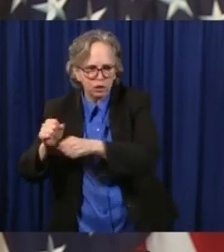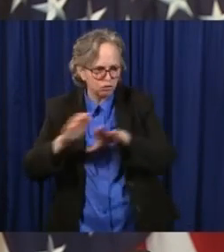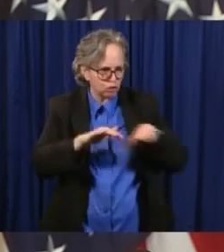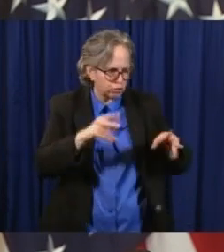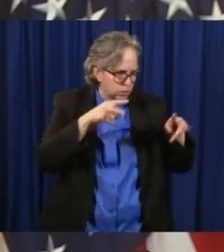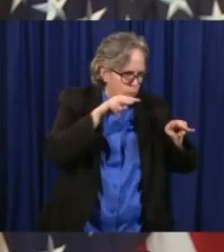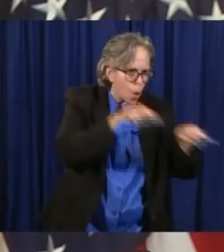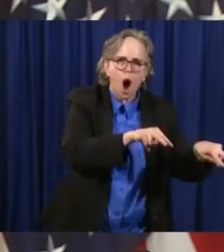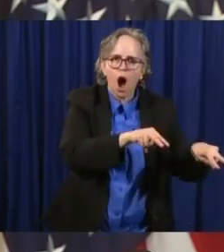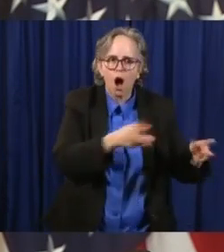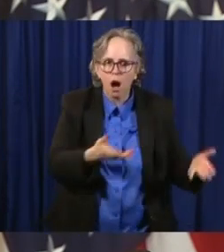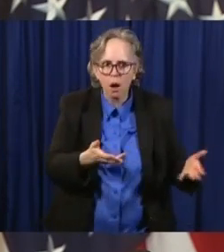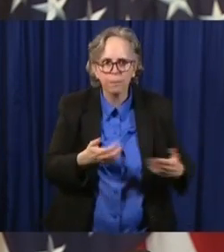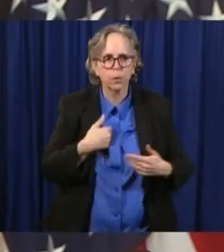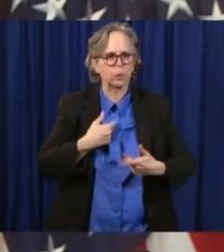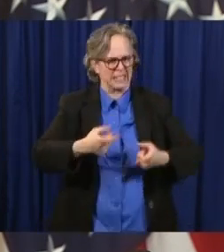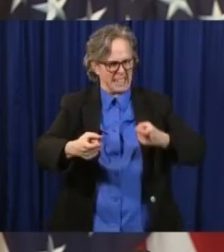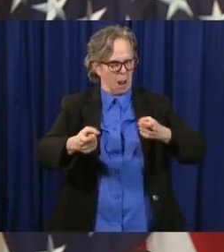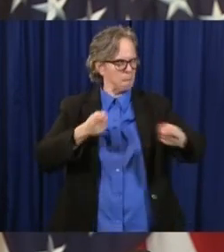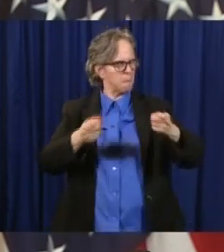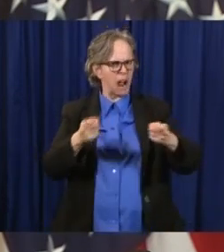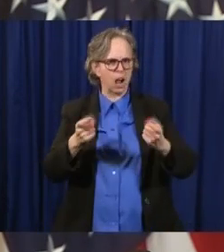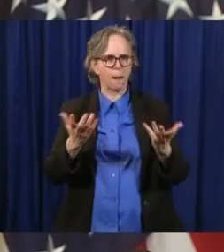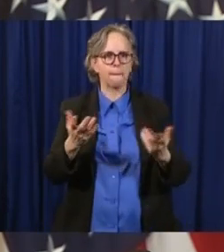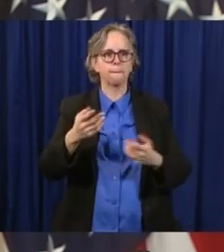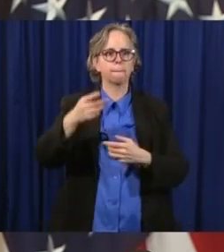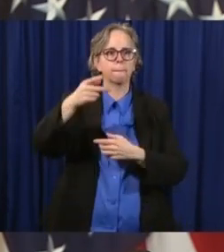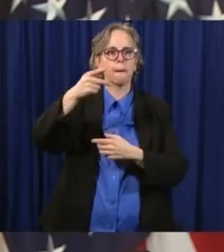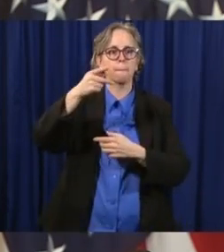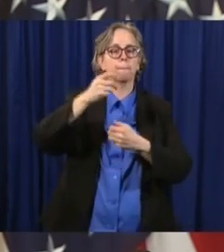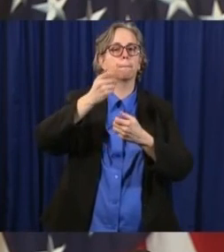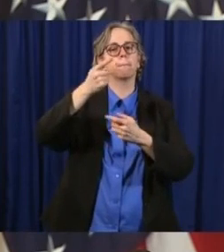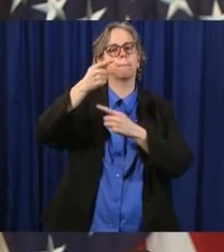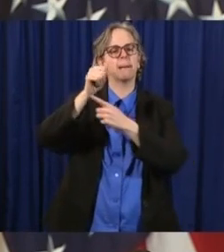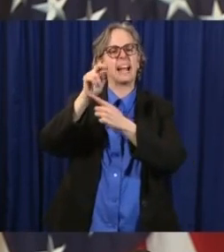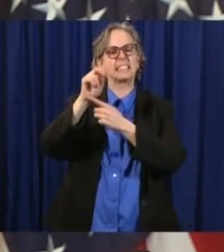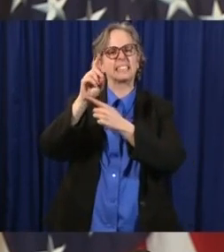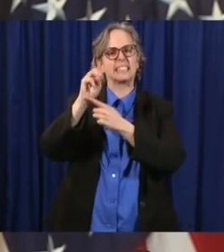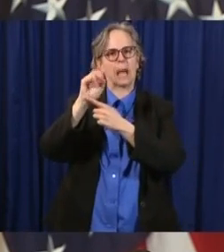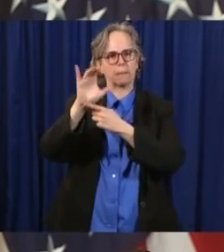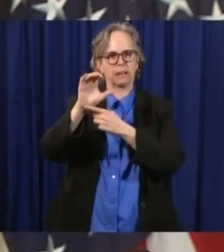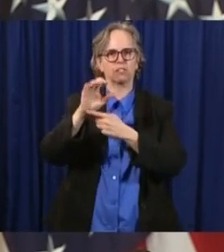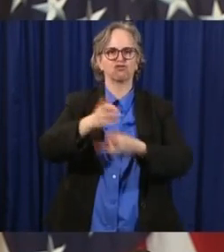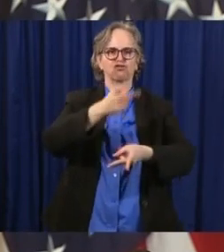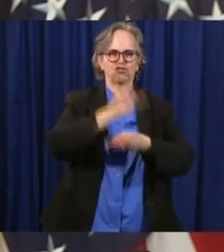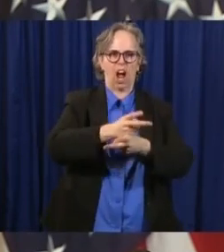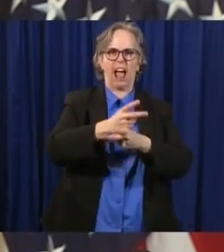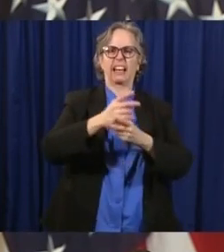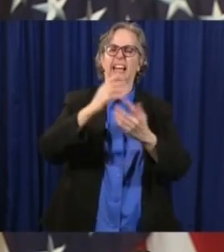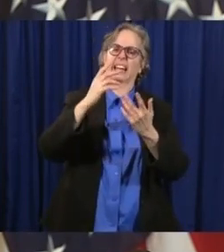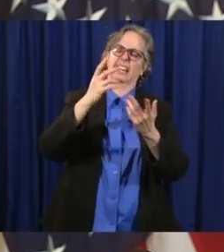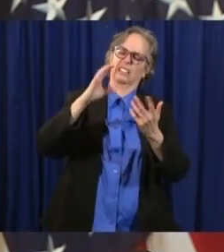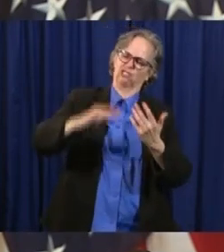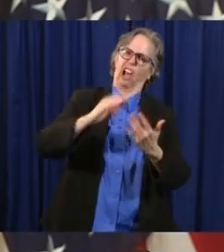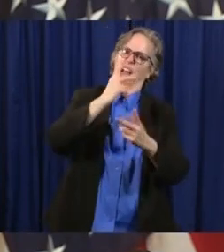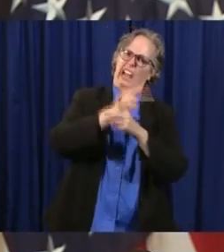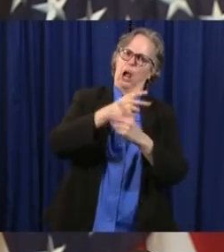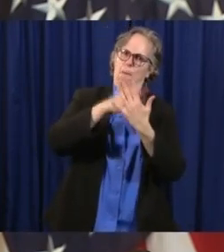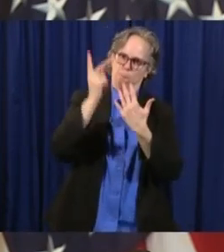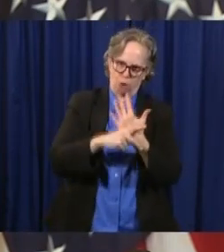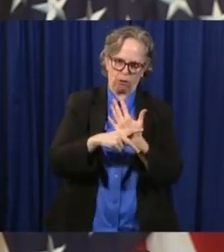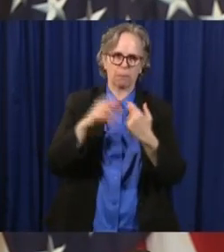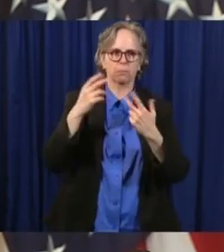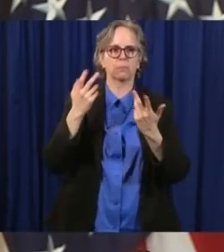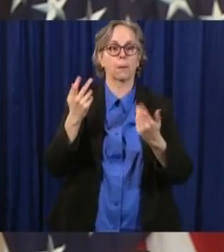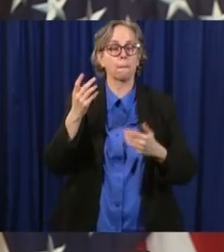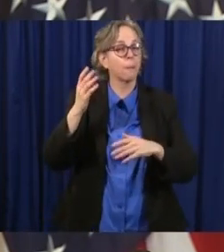childcare program for essential workers that the governor announced in March. More than 2,200 programs have been approved to operate since